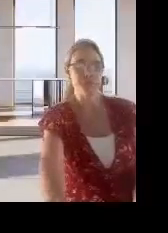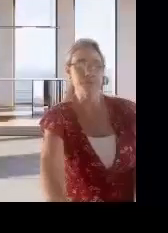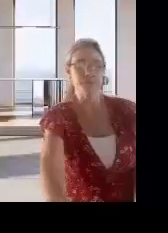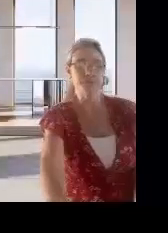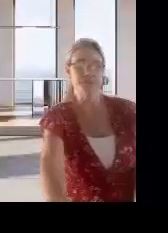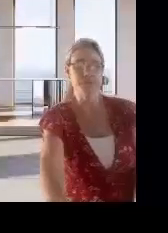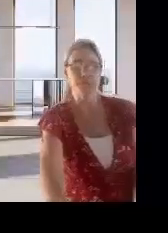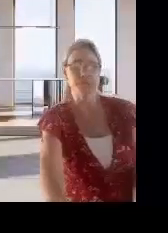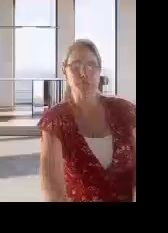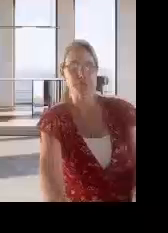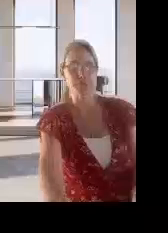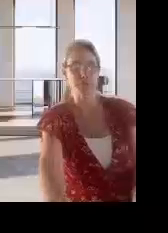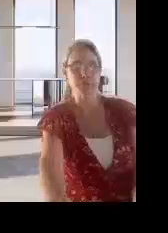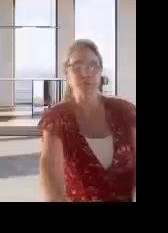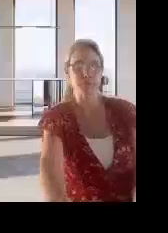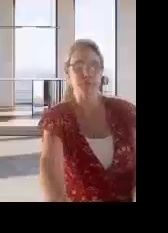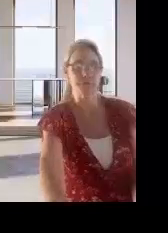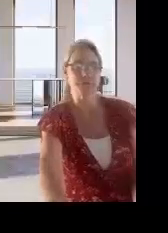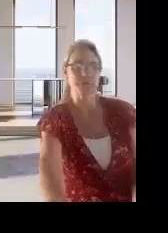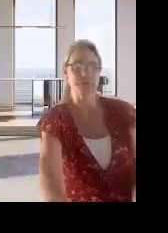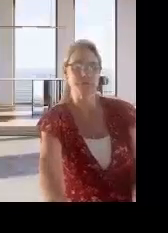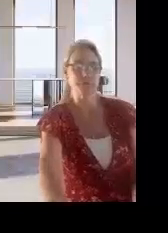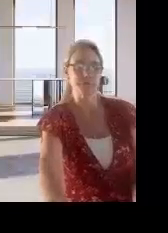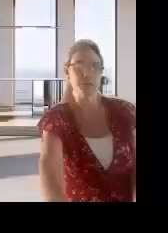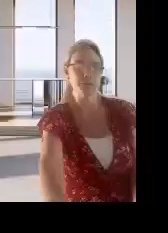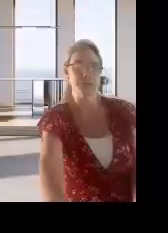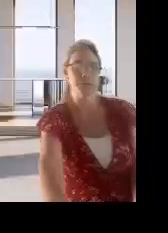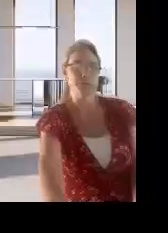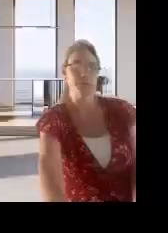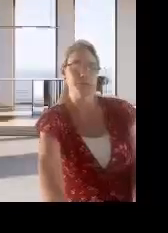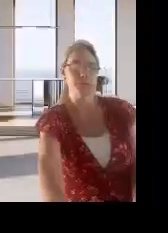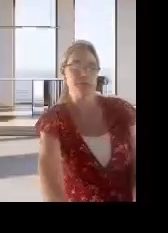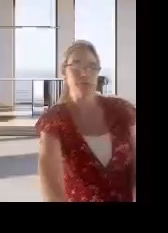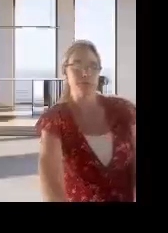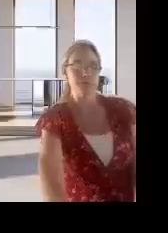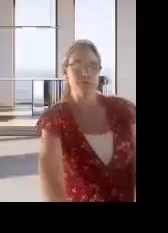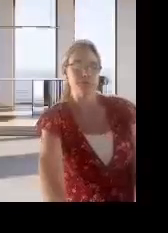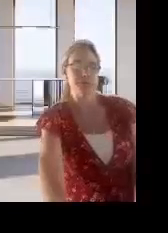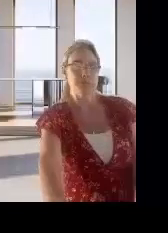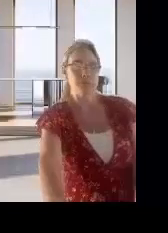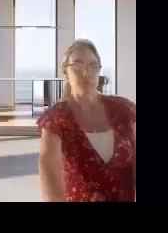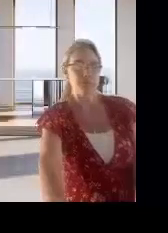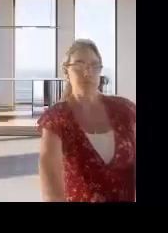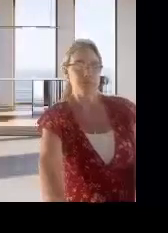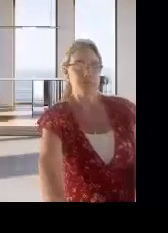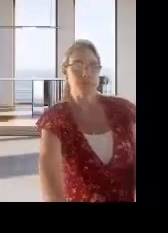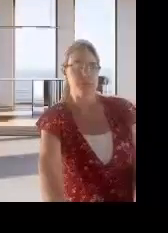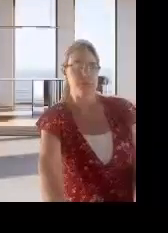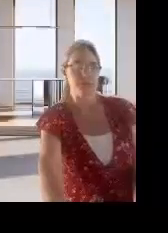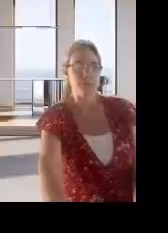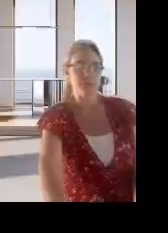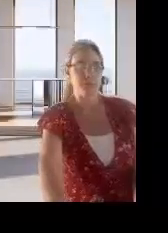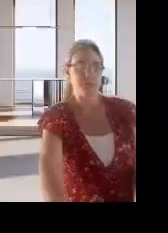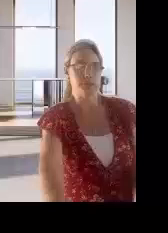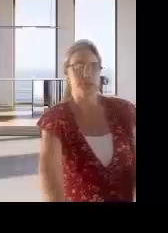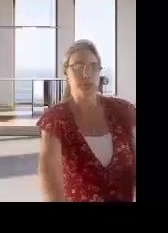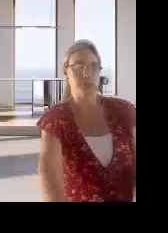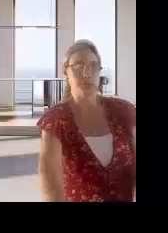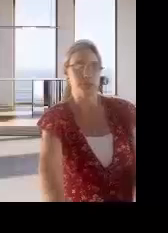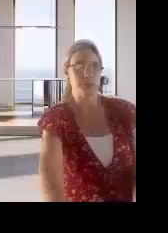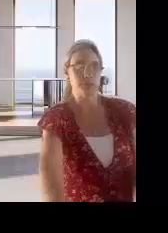to provide that overview of the equity department and the work that we're doing. We're looking forward to having that opportunity and identifying a new